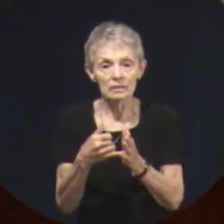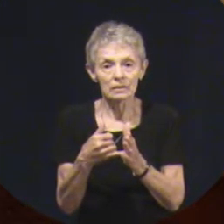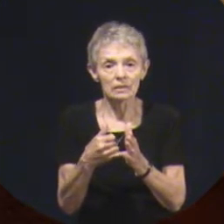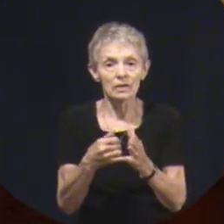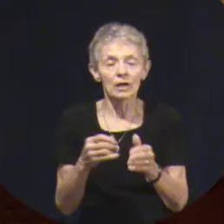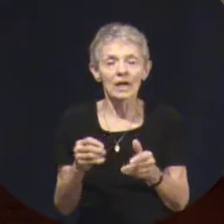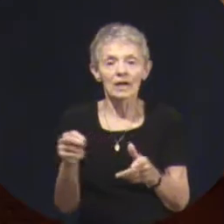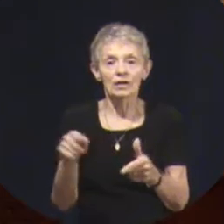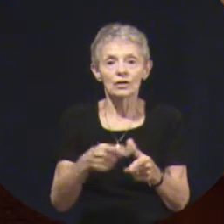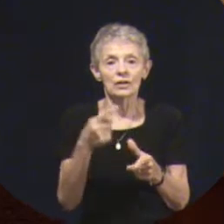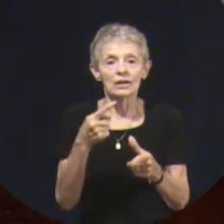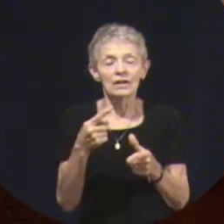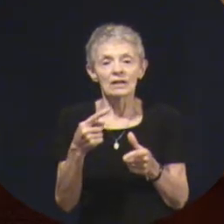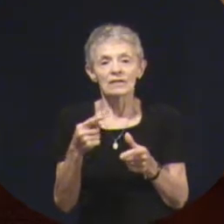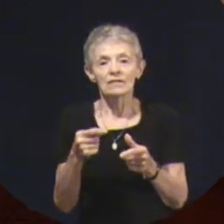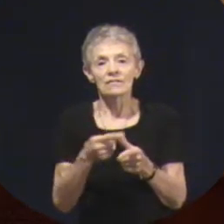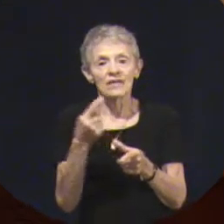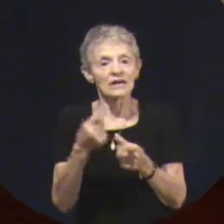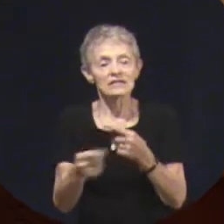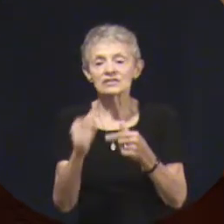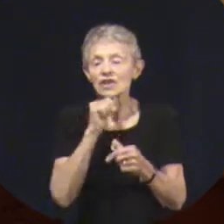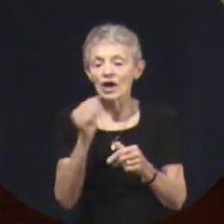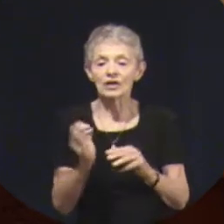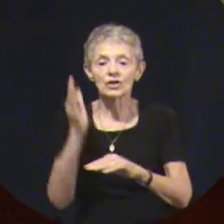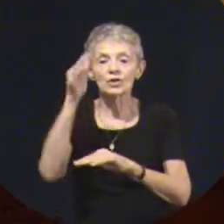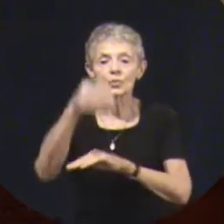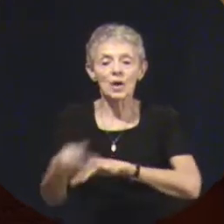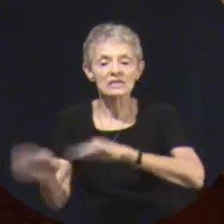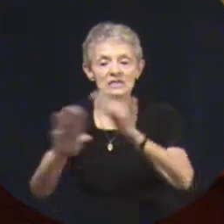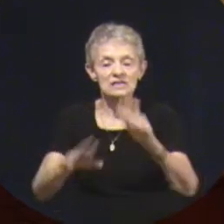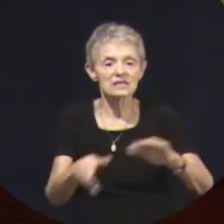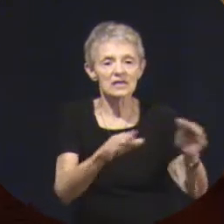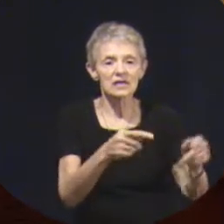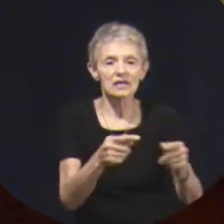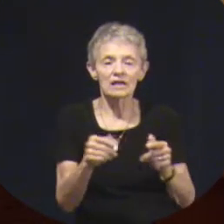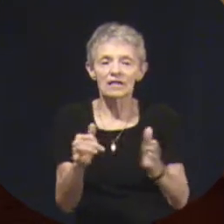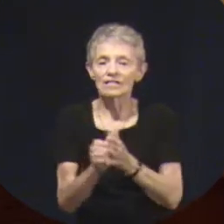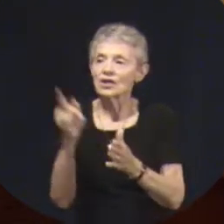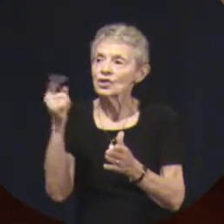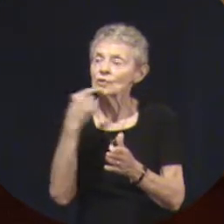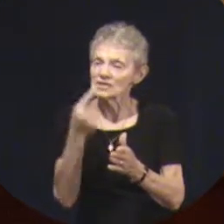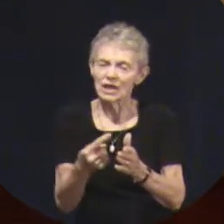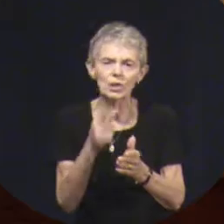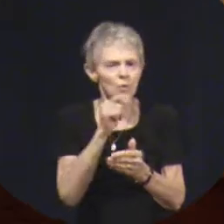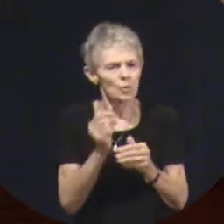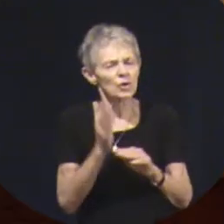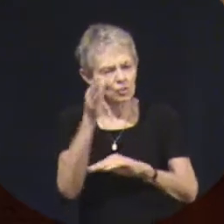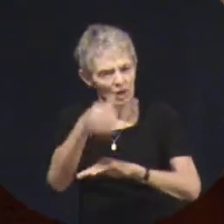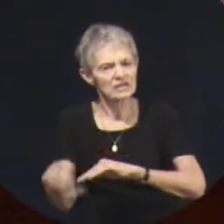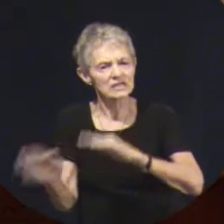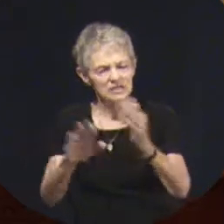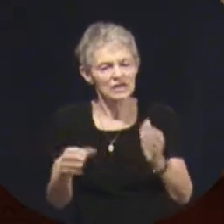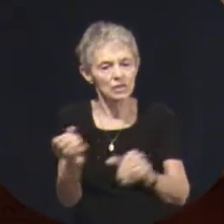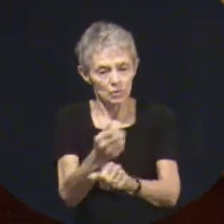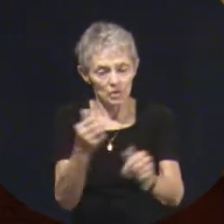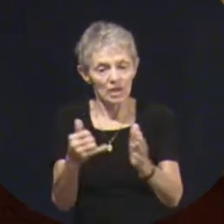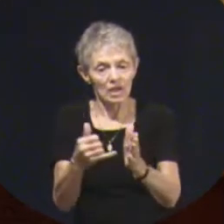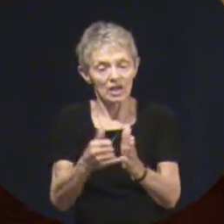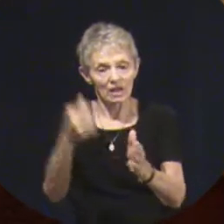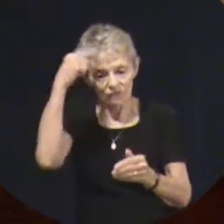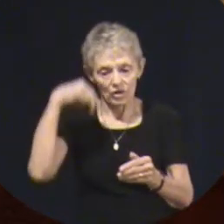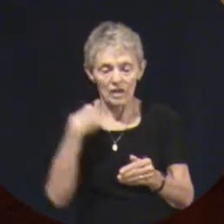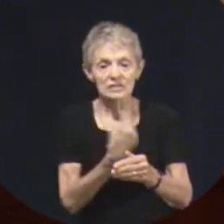Nor is it across the sea that you should say, 'Who will cross the sea to get it for us and tell us of it that